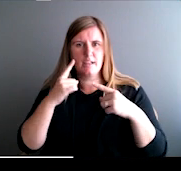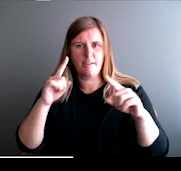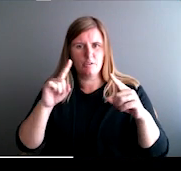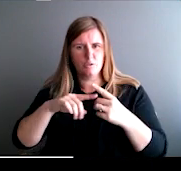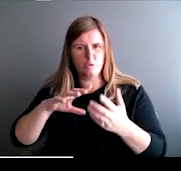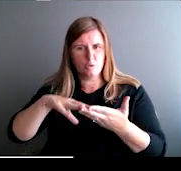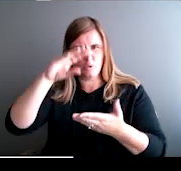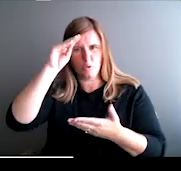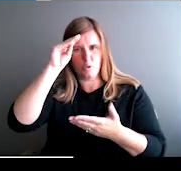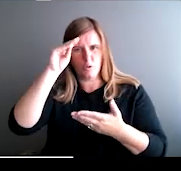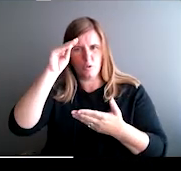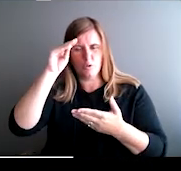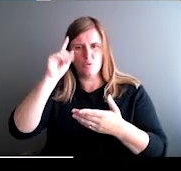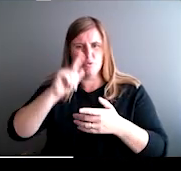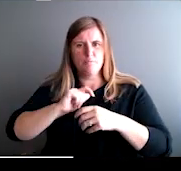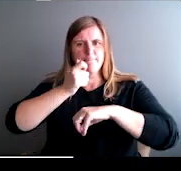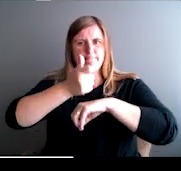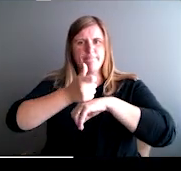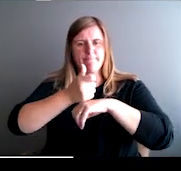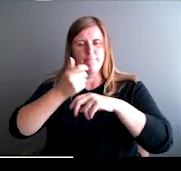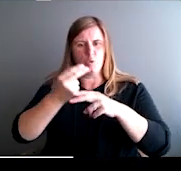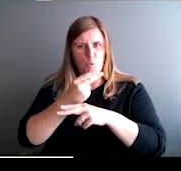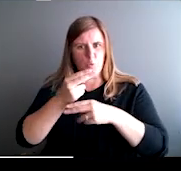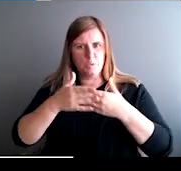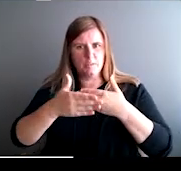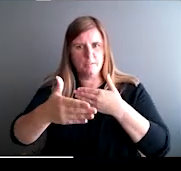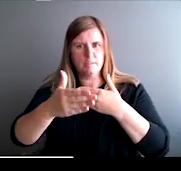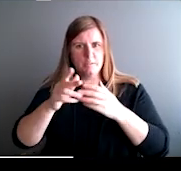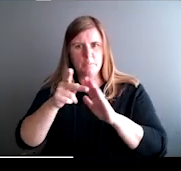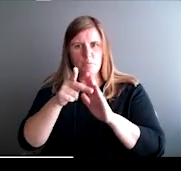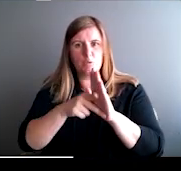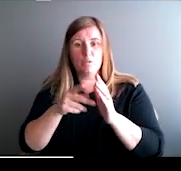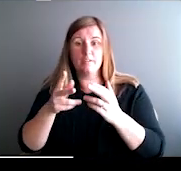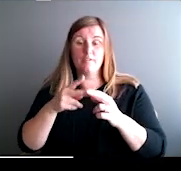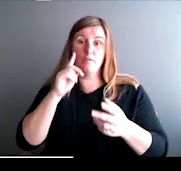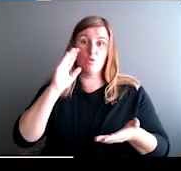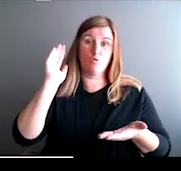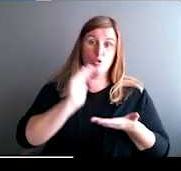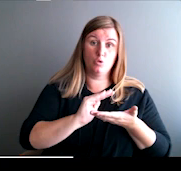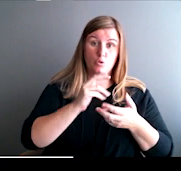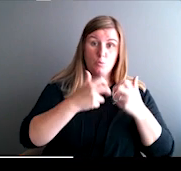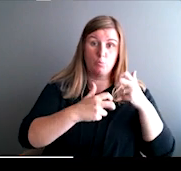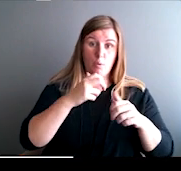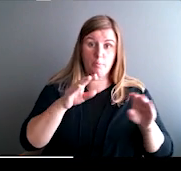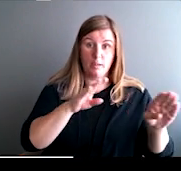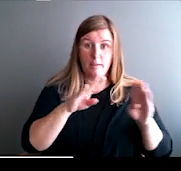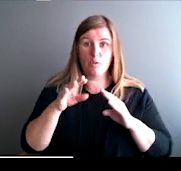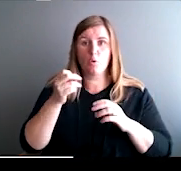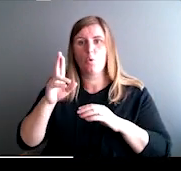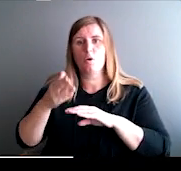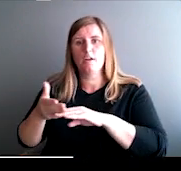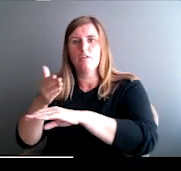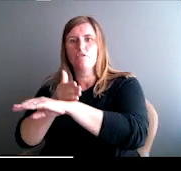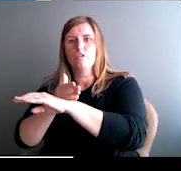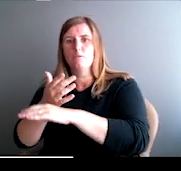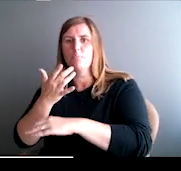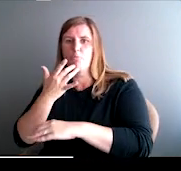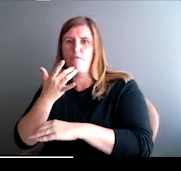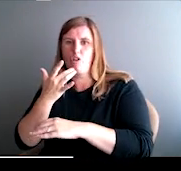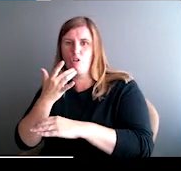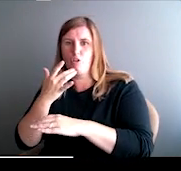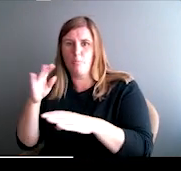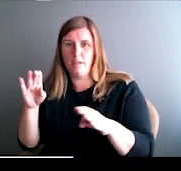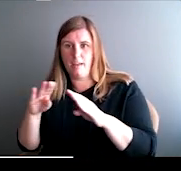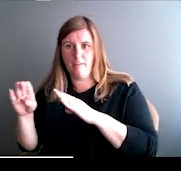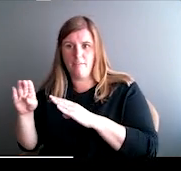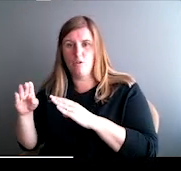learn to employ those principles, whether that's for reducing problematic behavior or increasing preferred behavior,